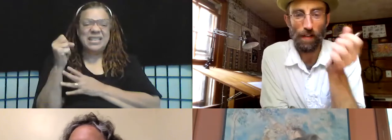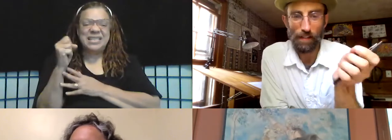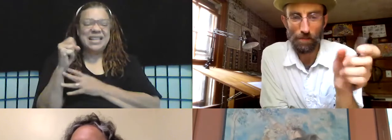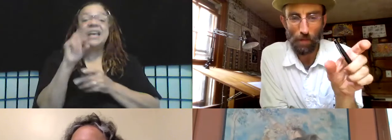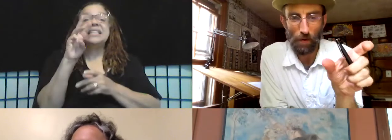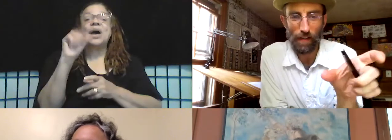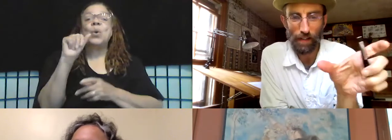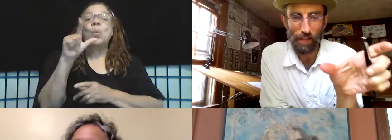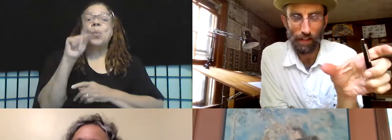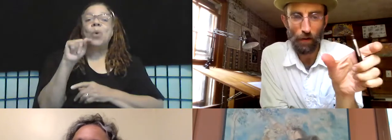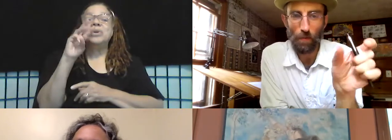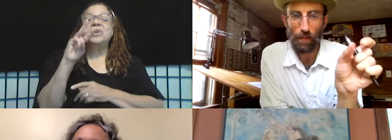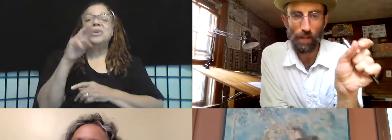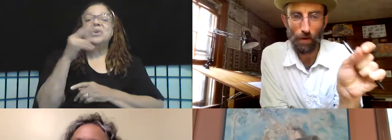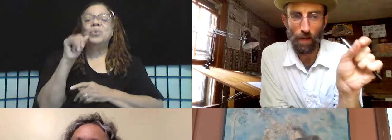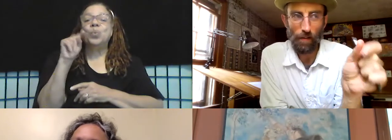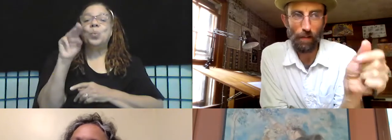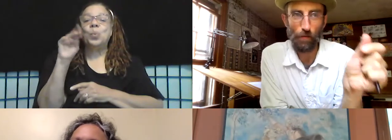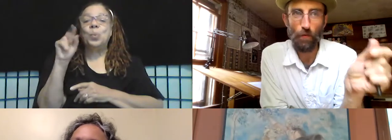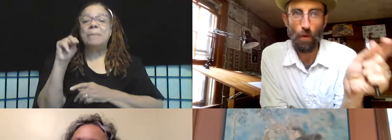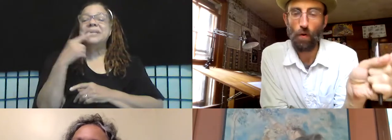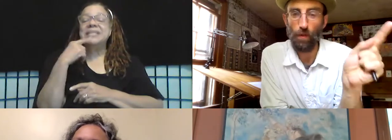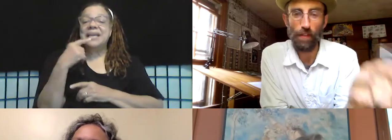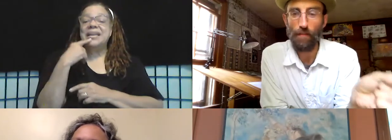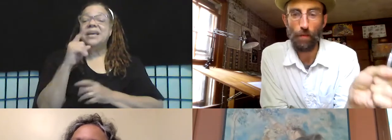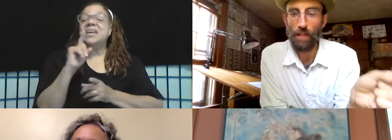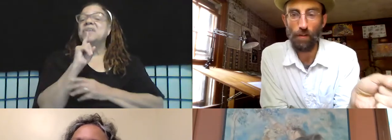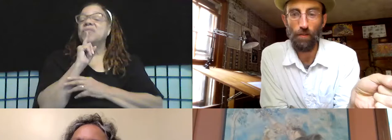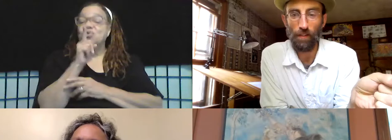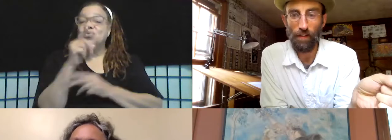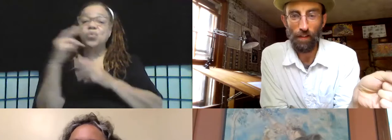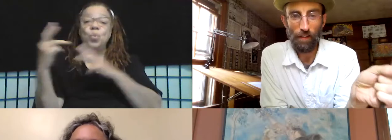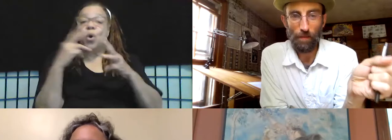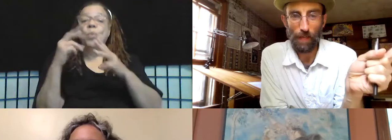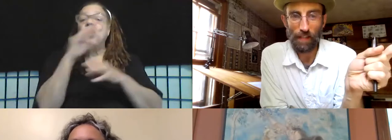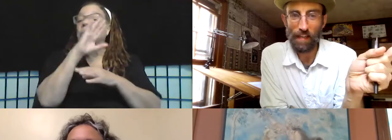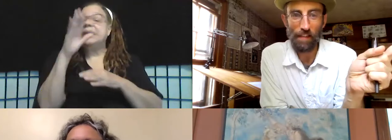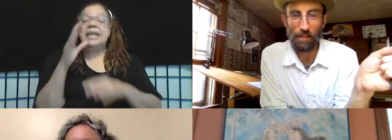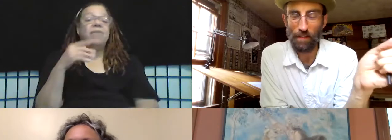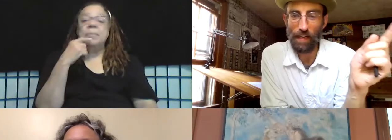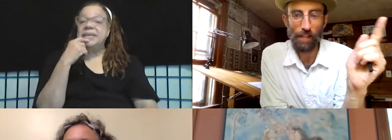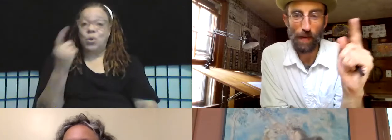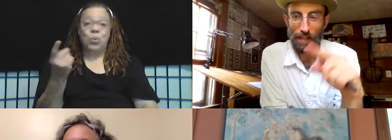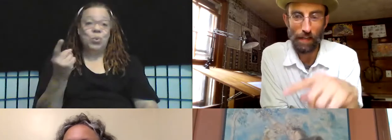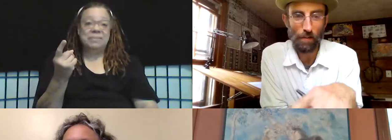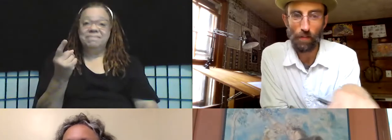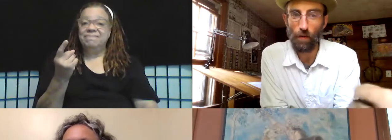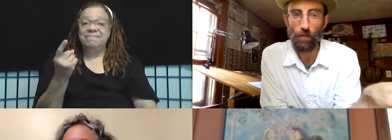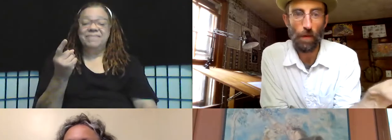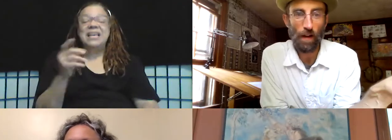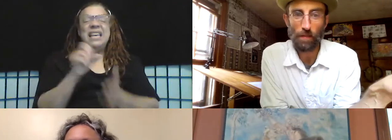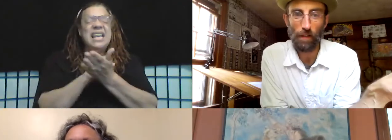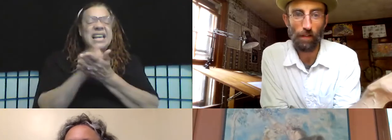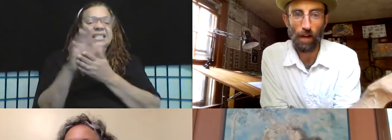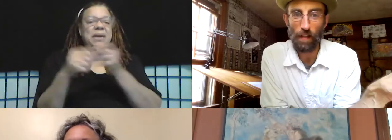Whitman wrote in his memoranda, his little notebooks, he wrote, "The true war will never be told," because he had spent years